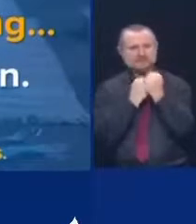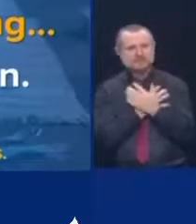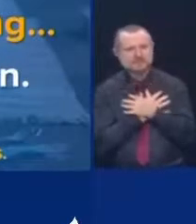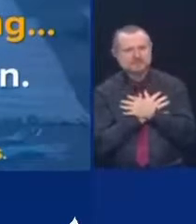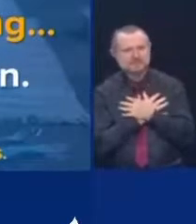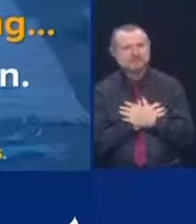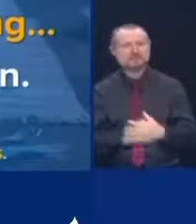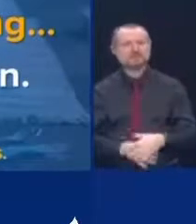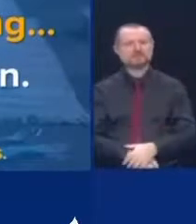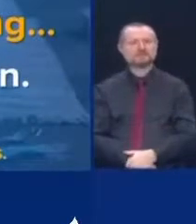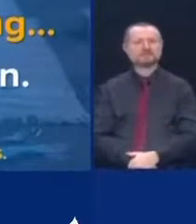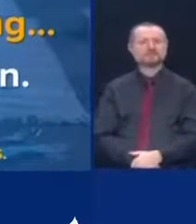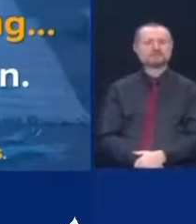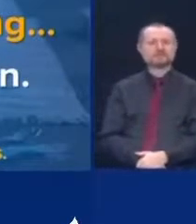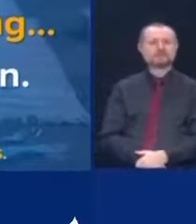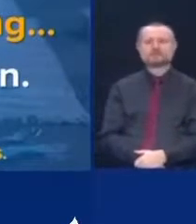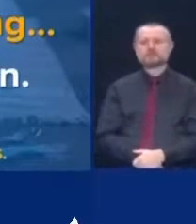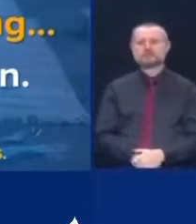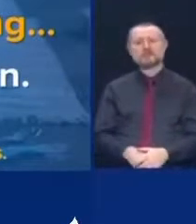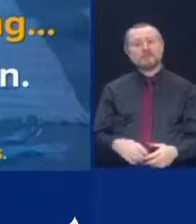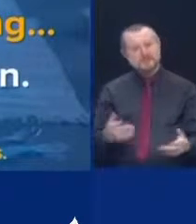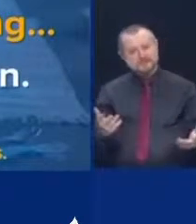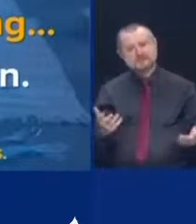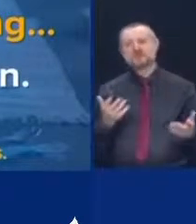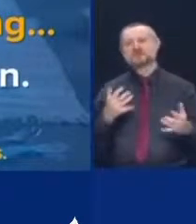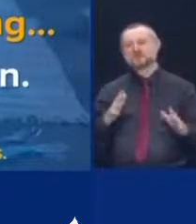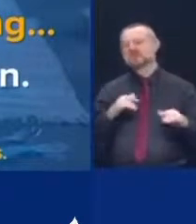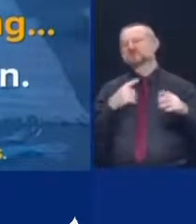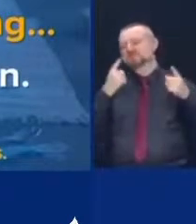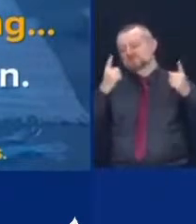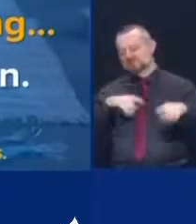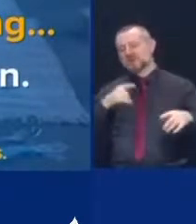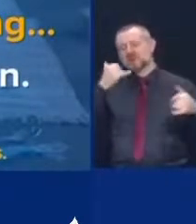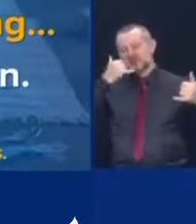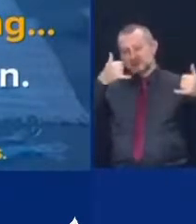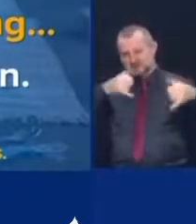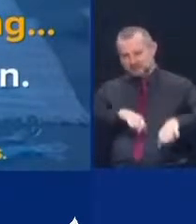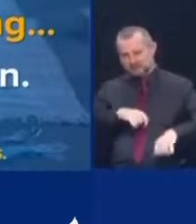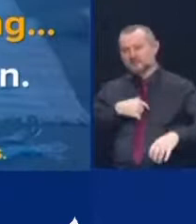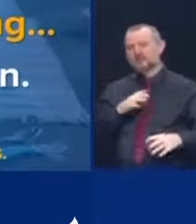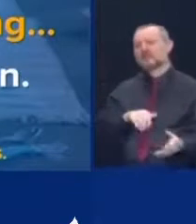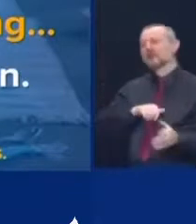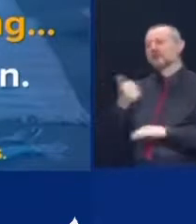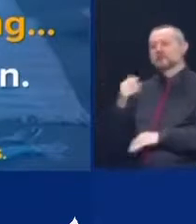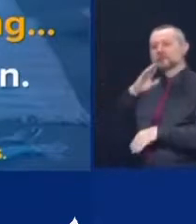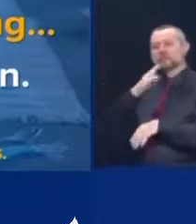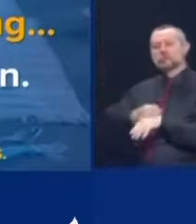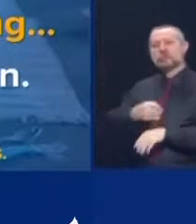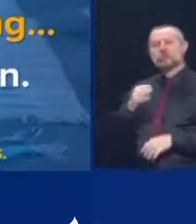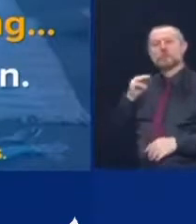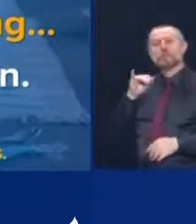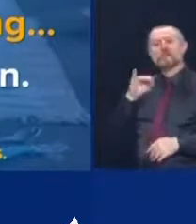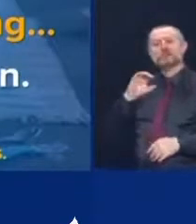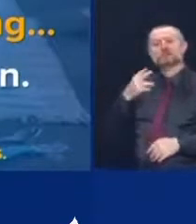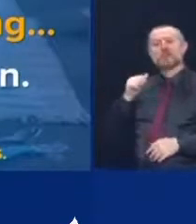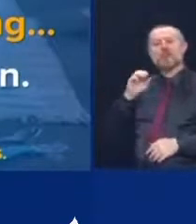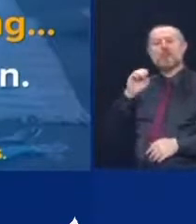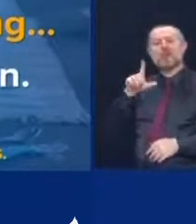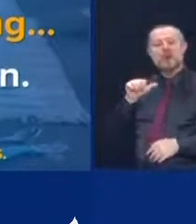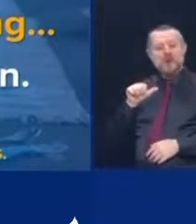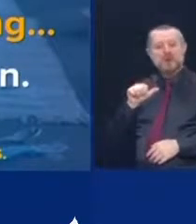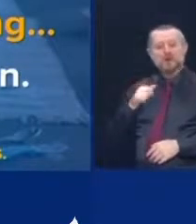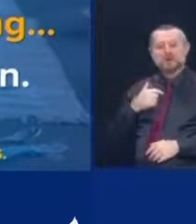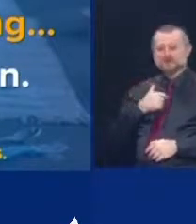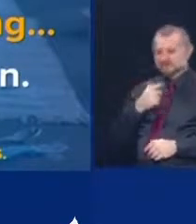I hang up the phone. I'm talking to my other daughter, Michaela. I said, boy,